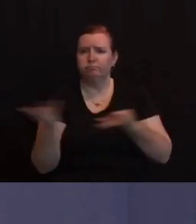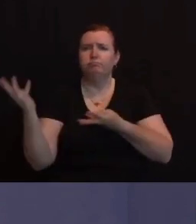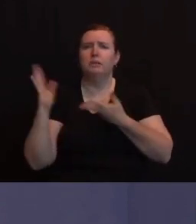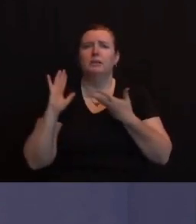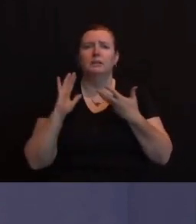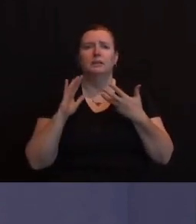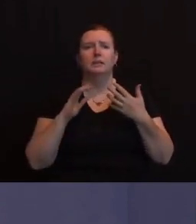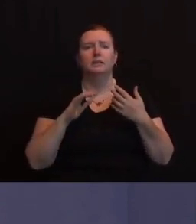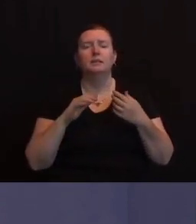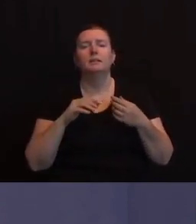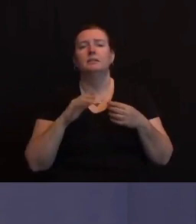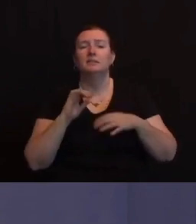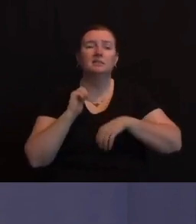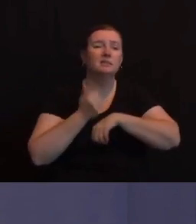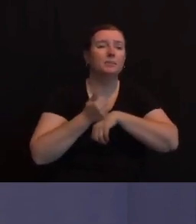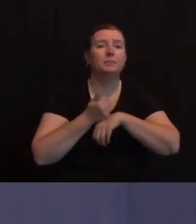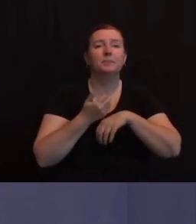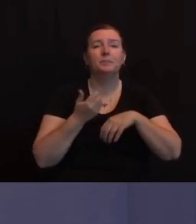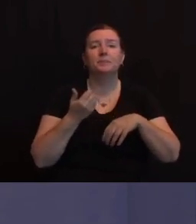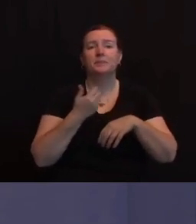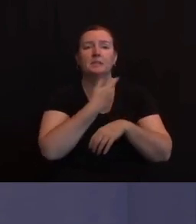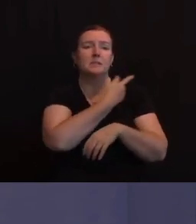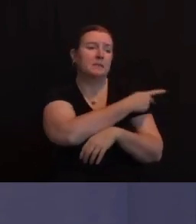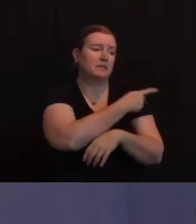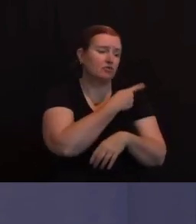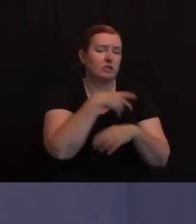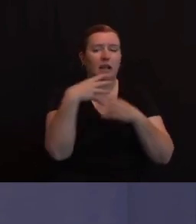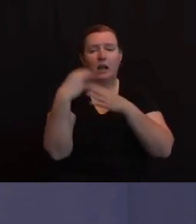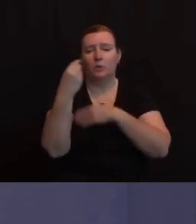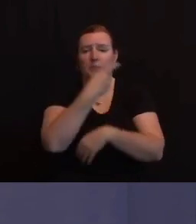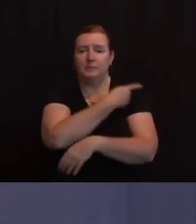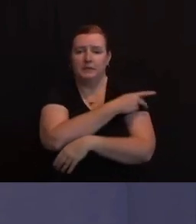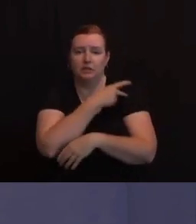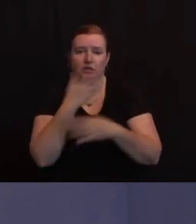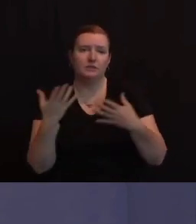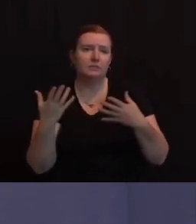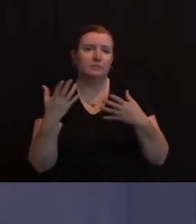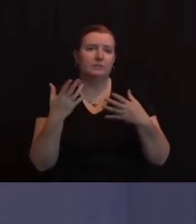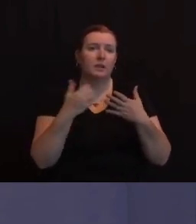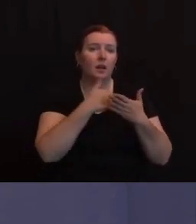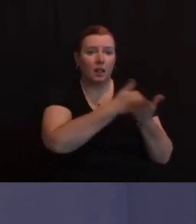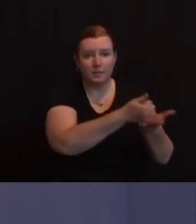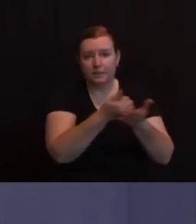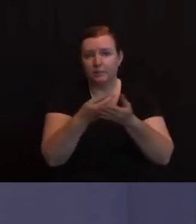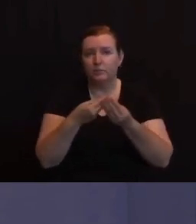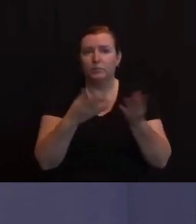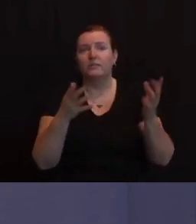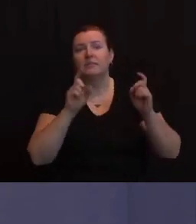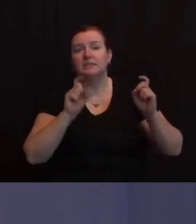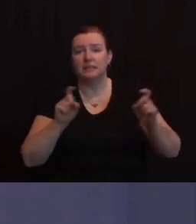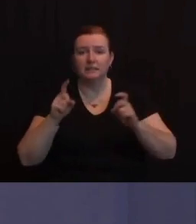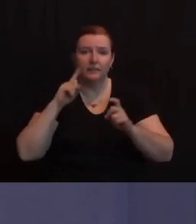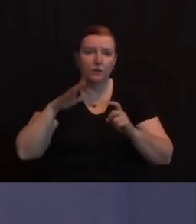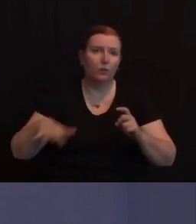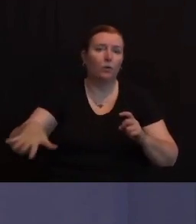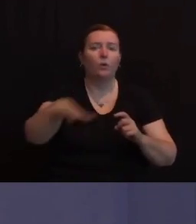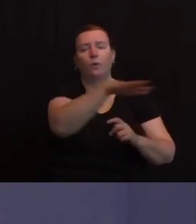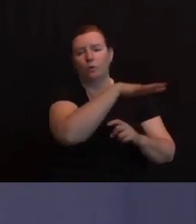their own inpatients and outpatients, but reach out into the community and provide testing for our vulnerable populations.